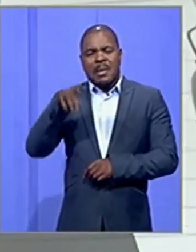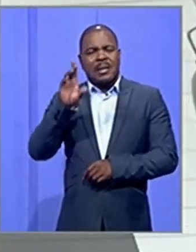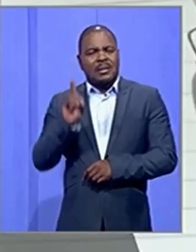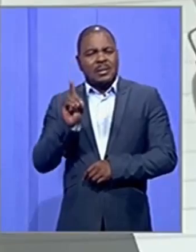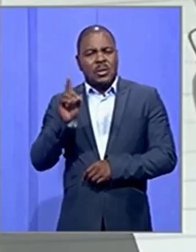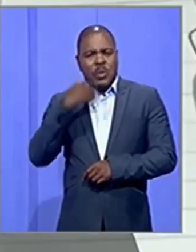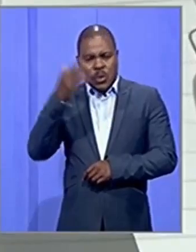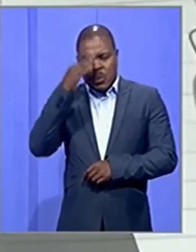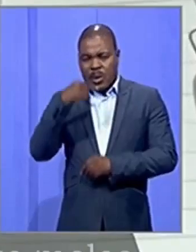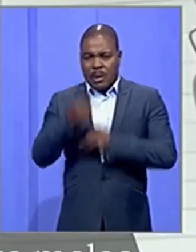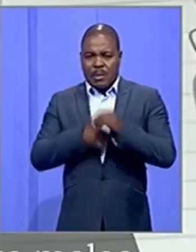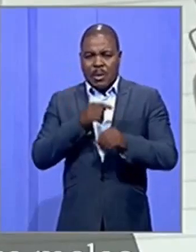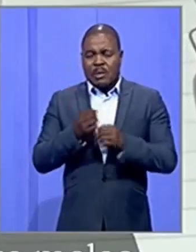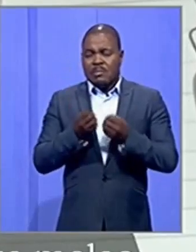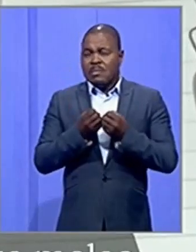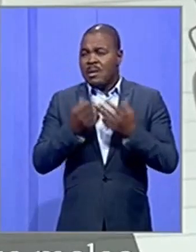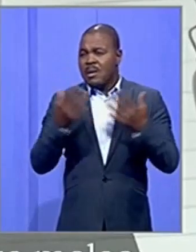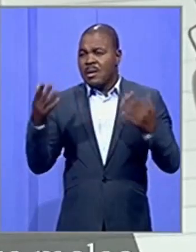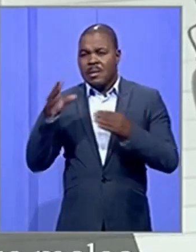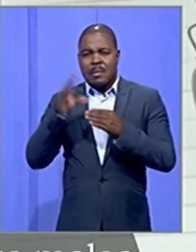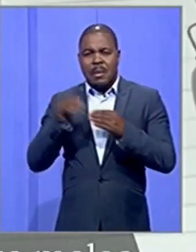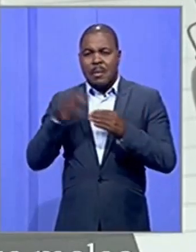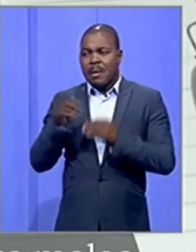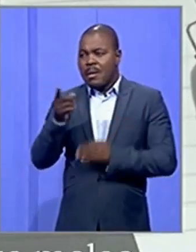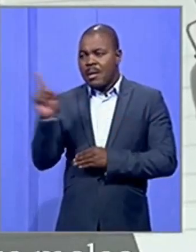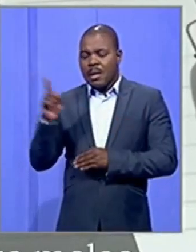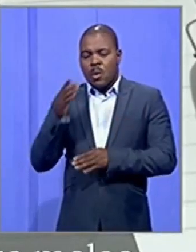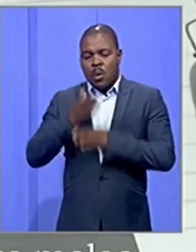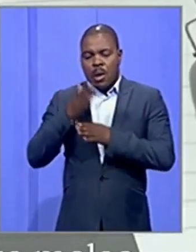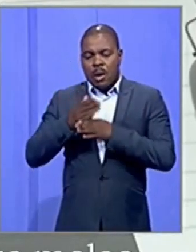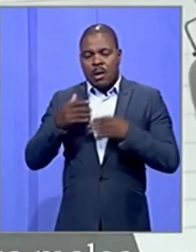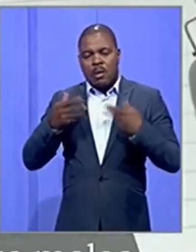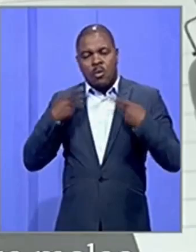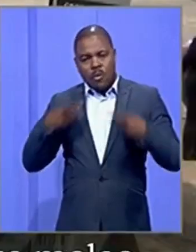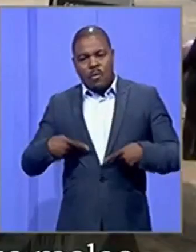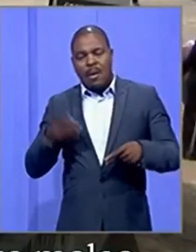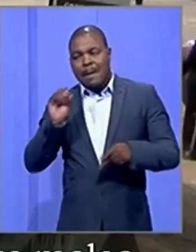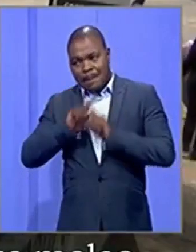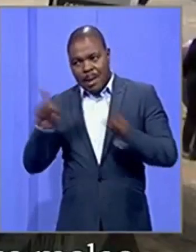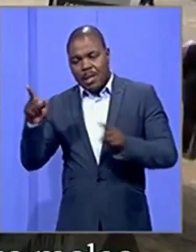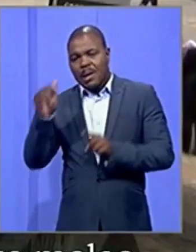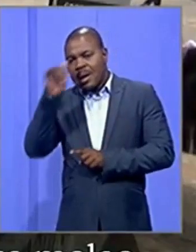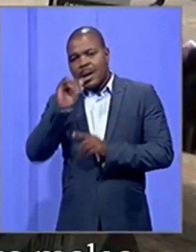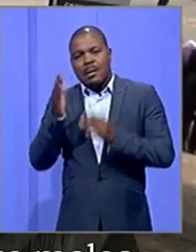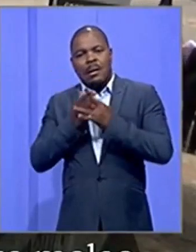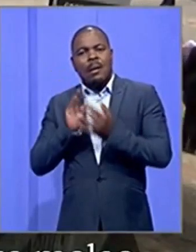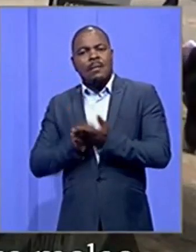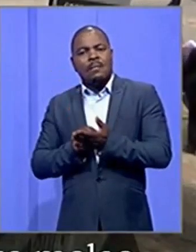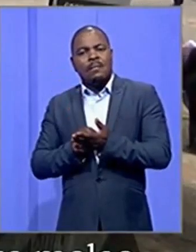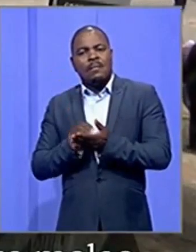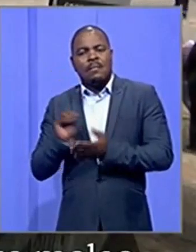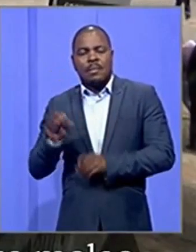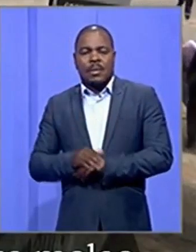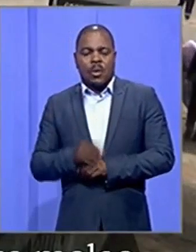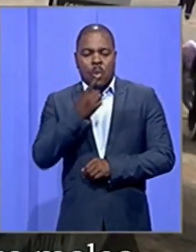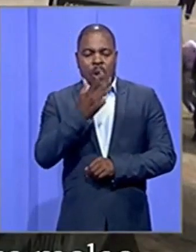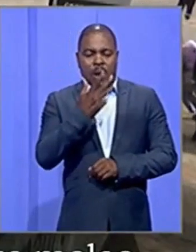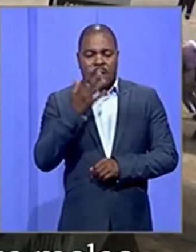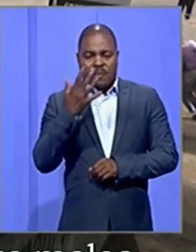about hundreds of members that are serving in uniform with criminal records. Go ya ka molao wa mapodisi wa